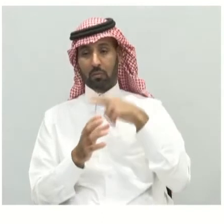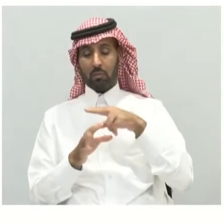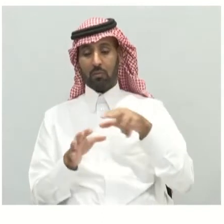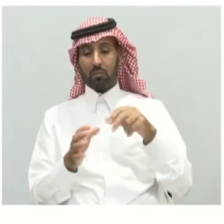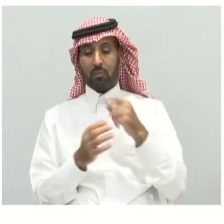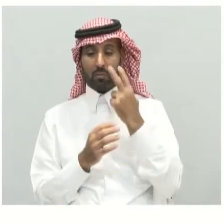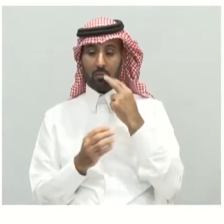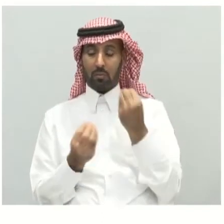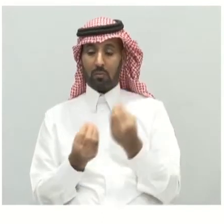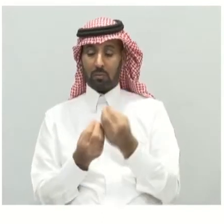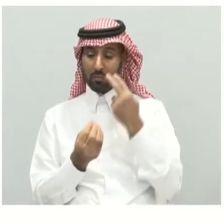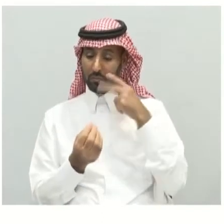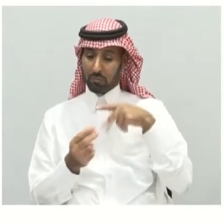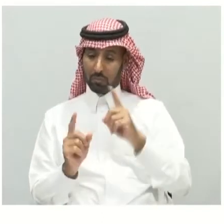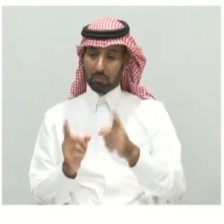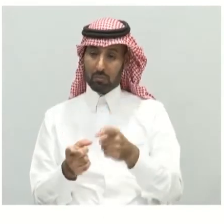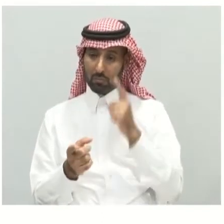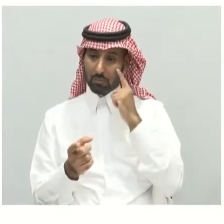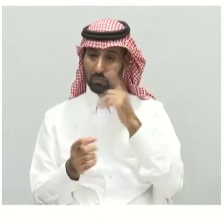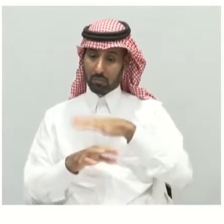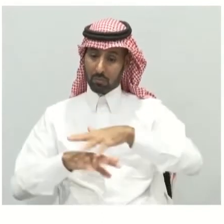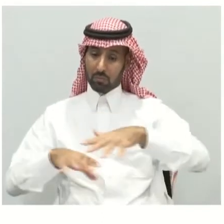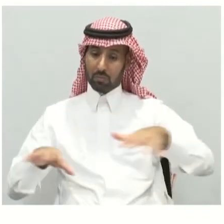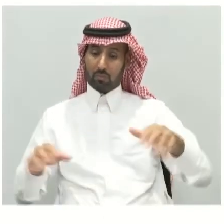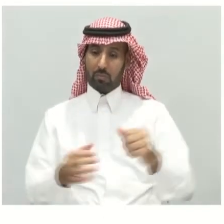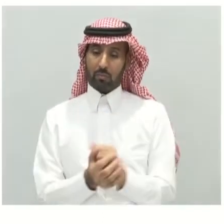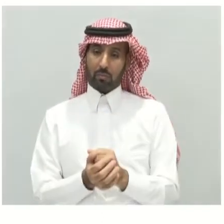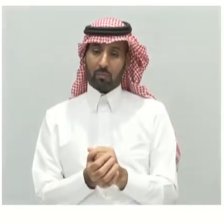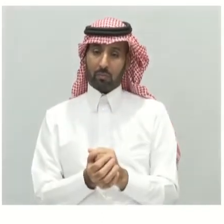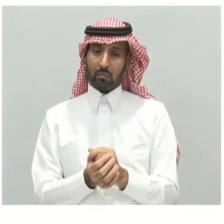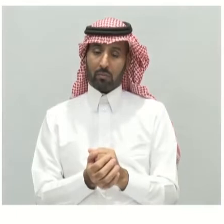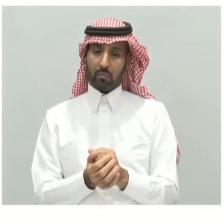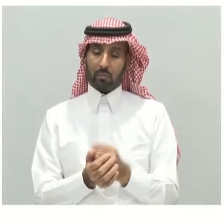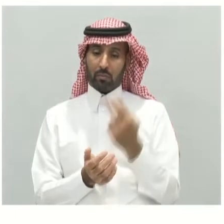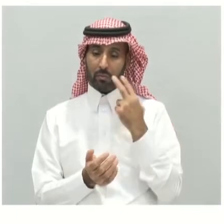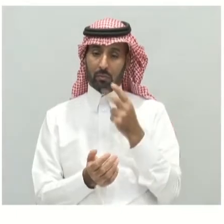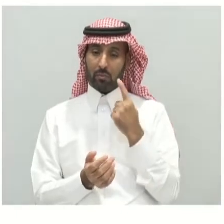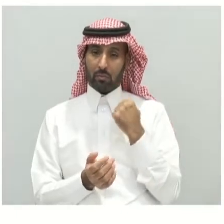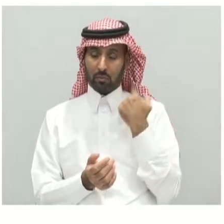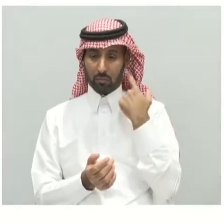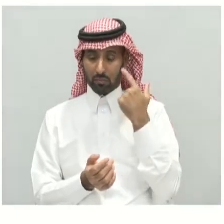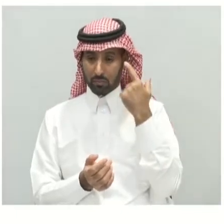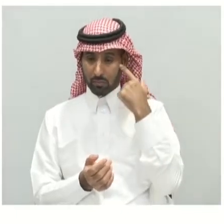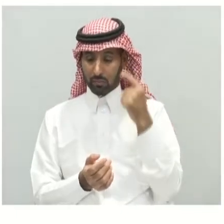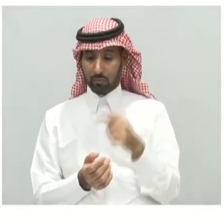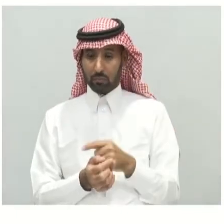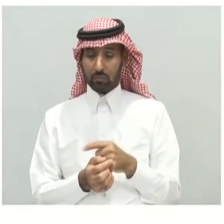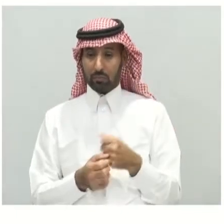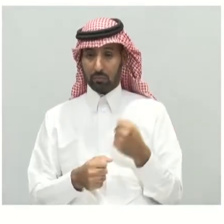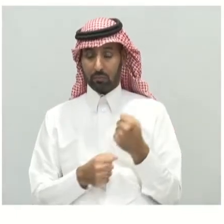I used to go to the playground. I used to love all the games